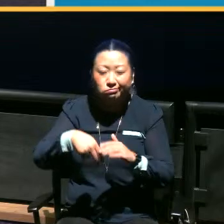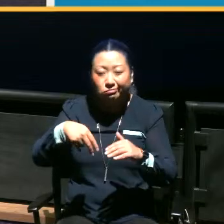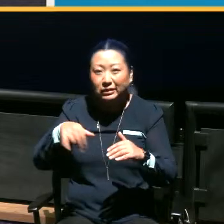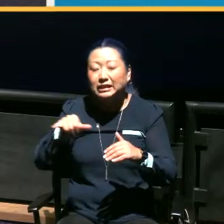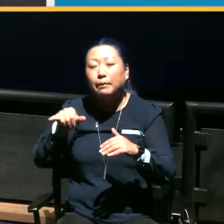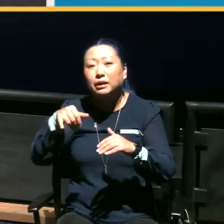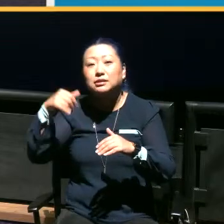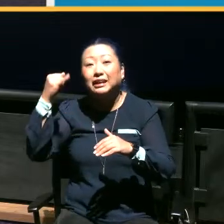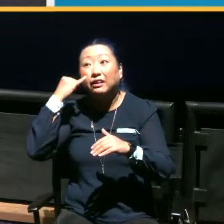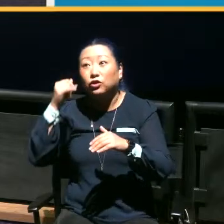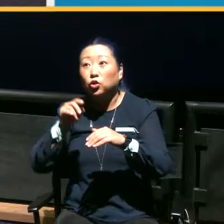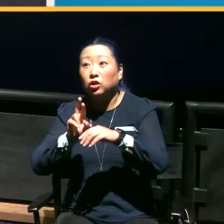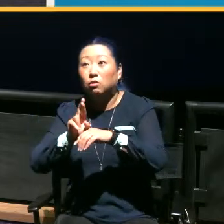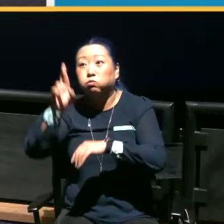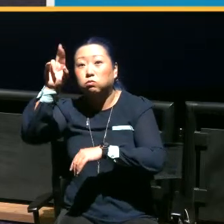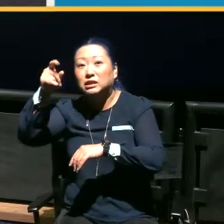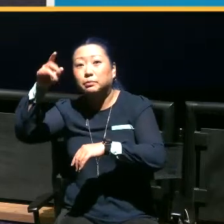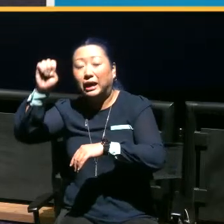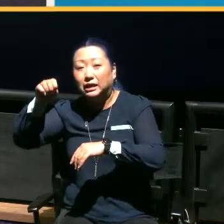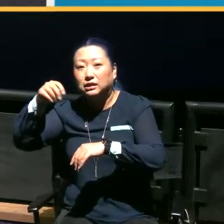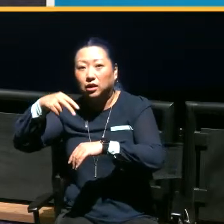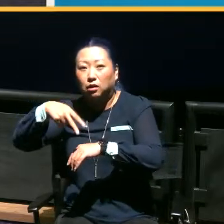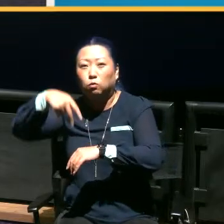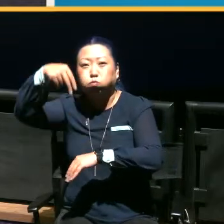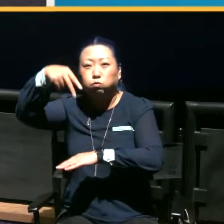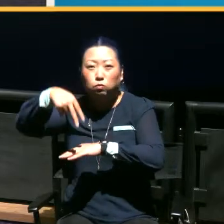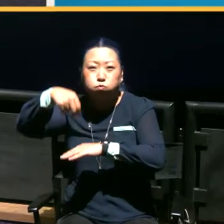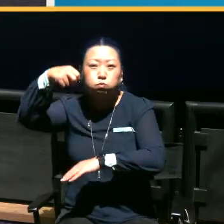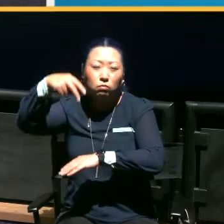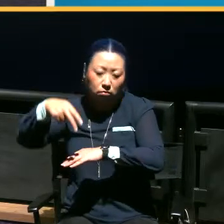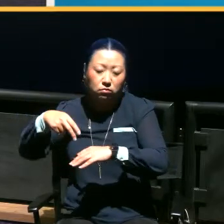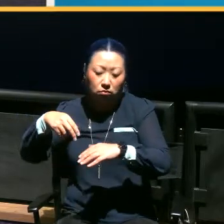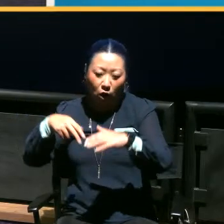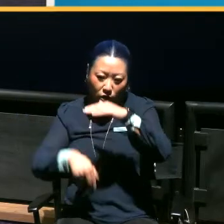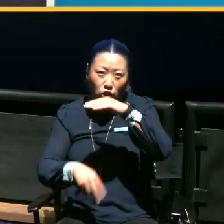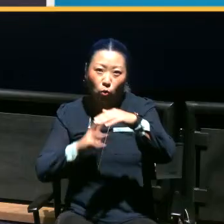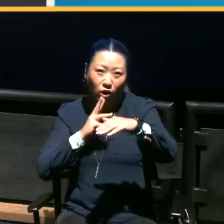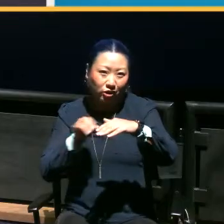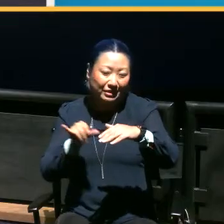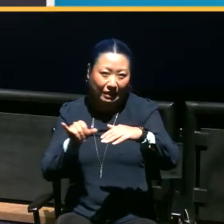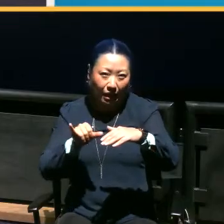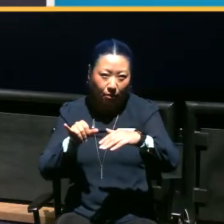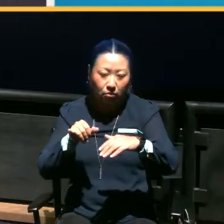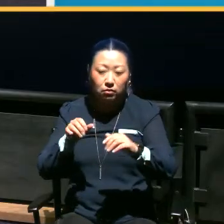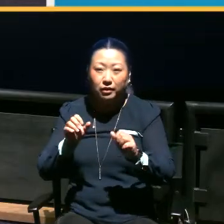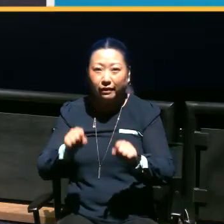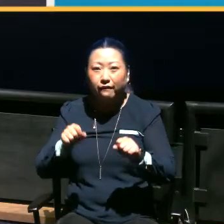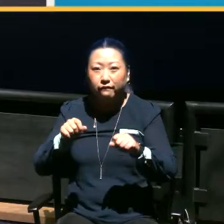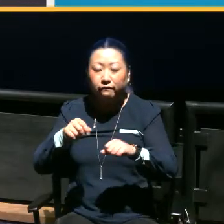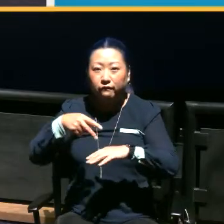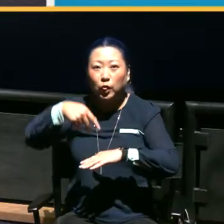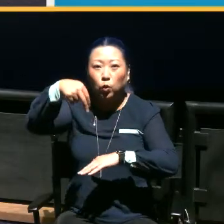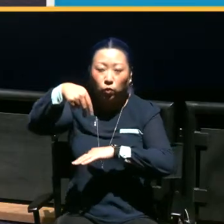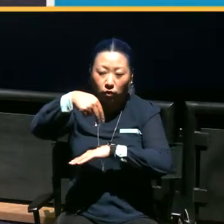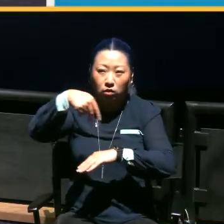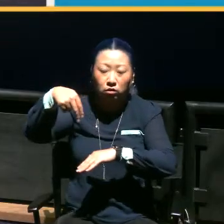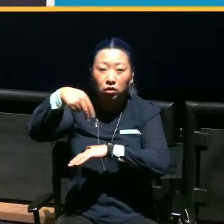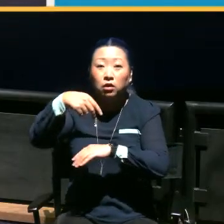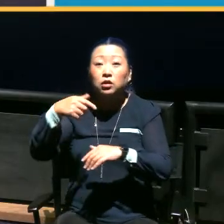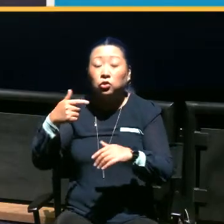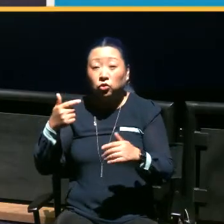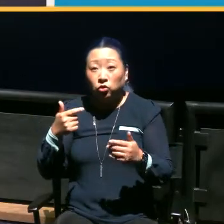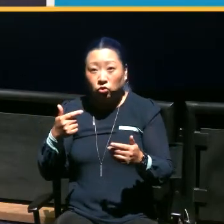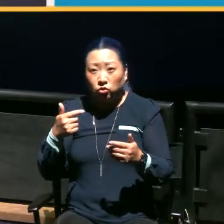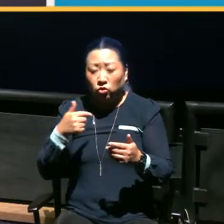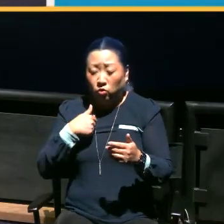in space. And it was a great way to train. I didn't realize that until I got to space and realized I was, am I really ready for